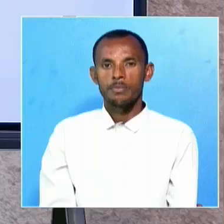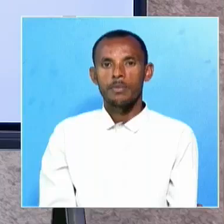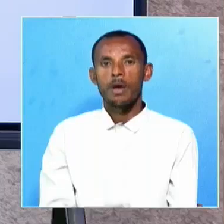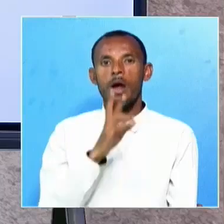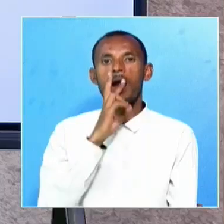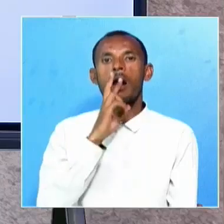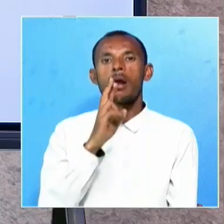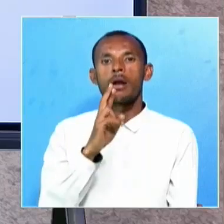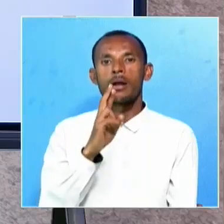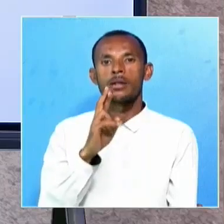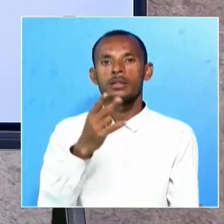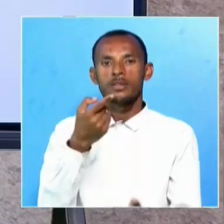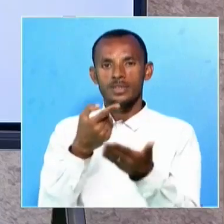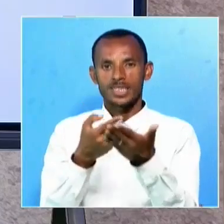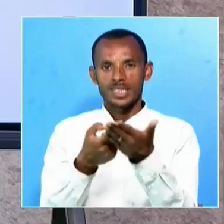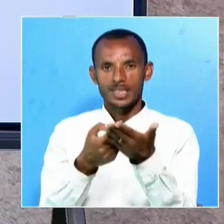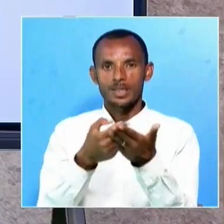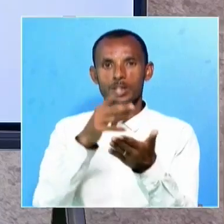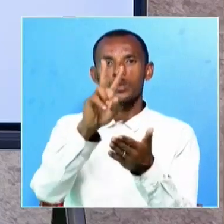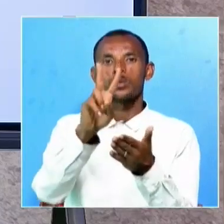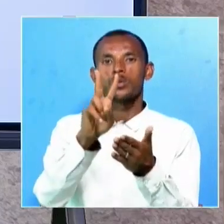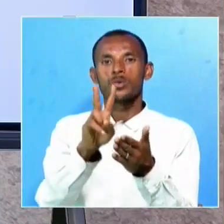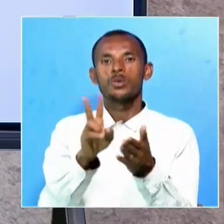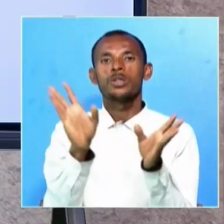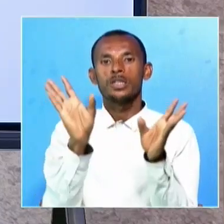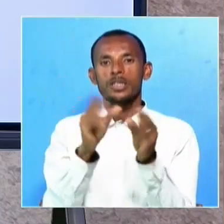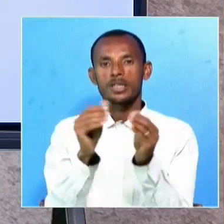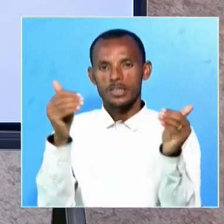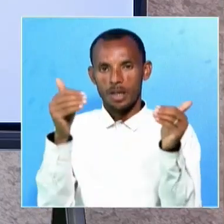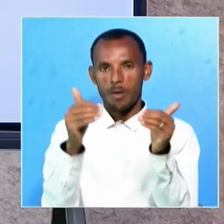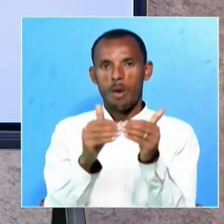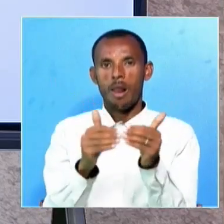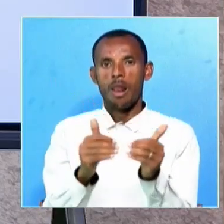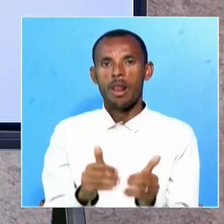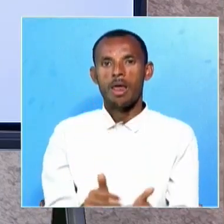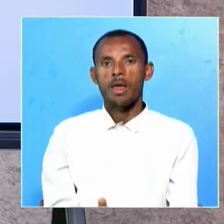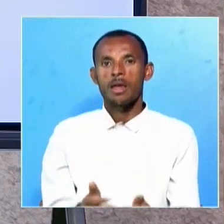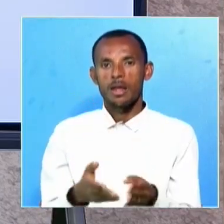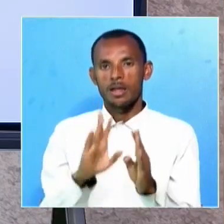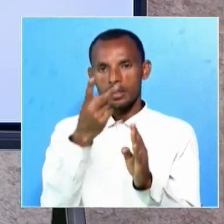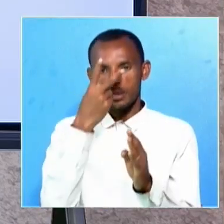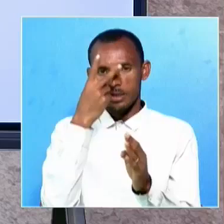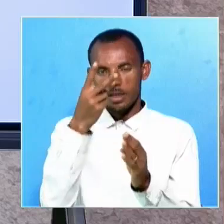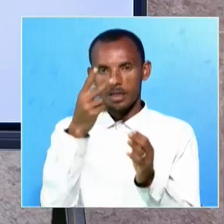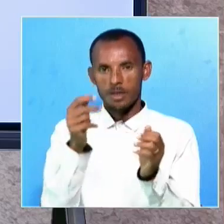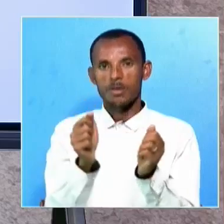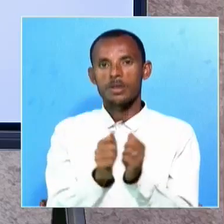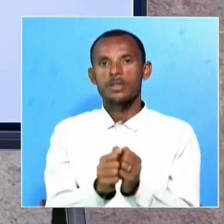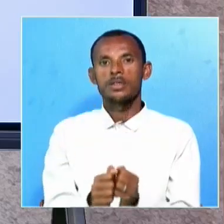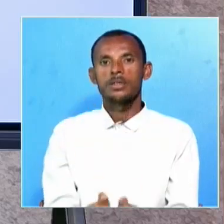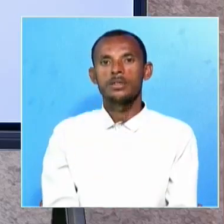Are these two sets equal? Let's see it together.